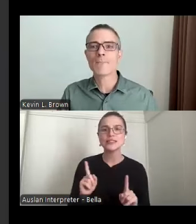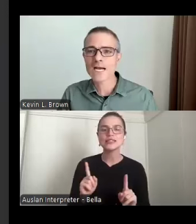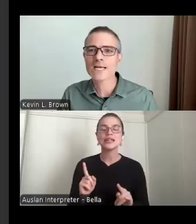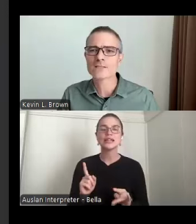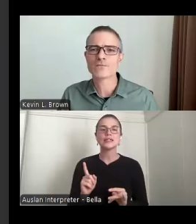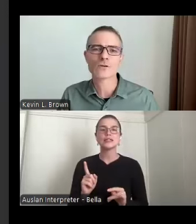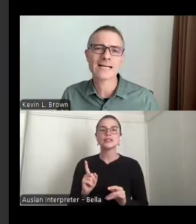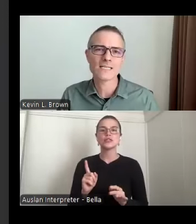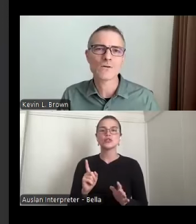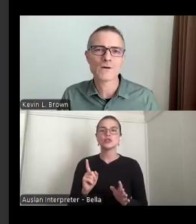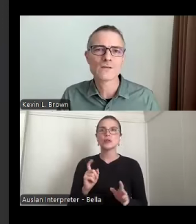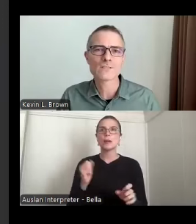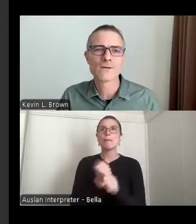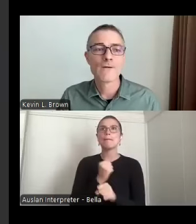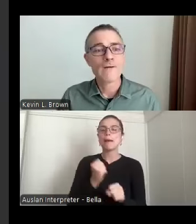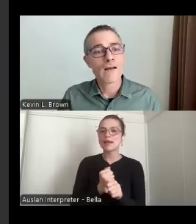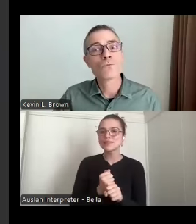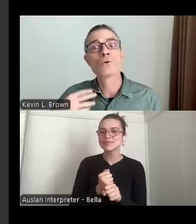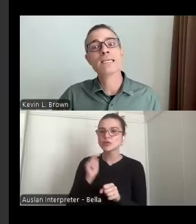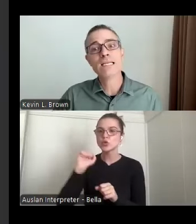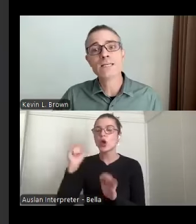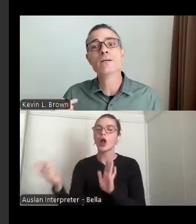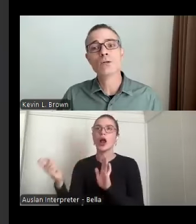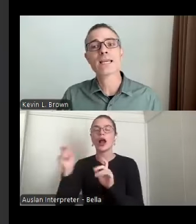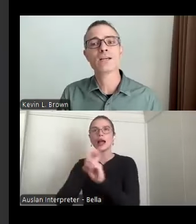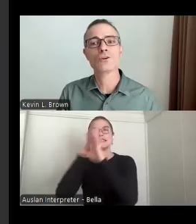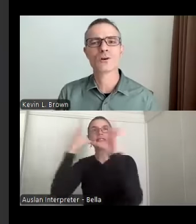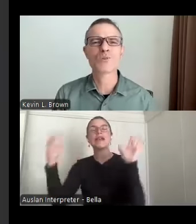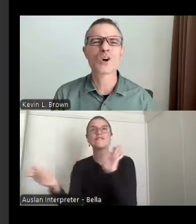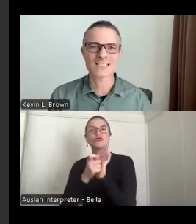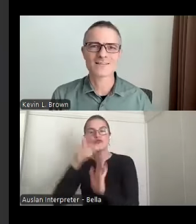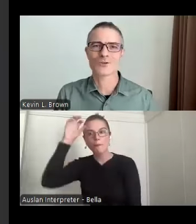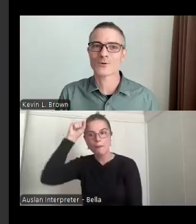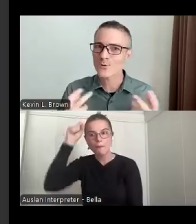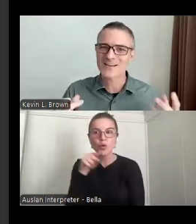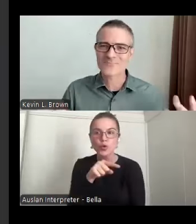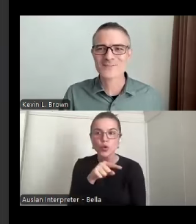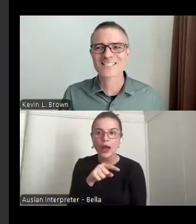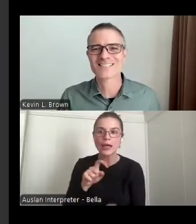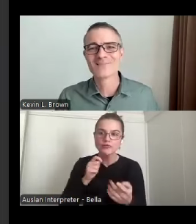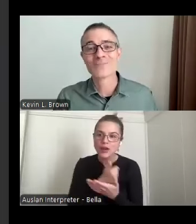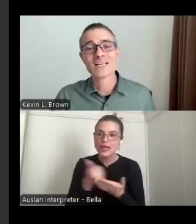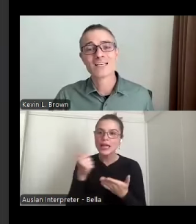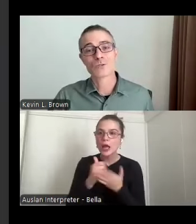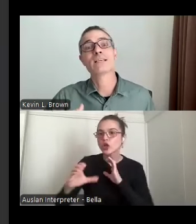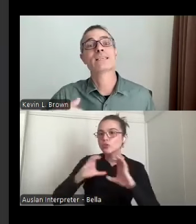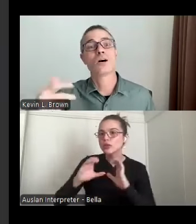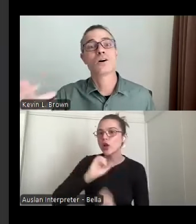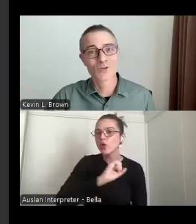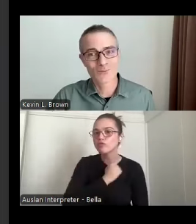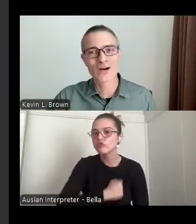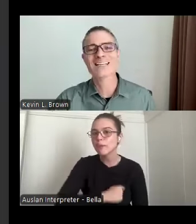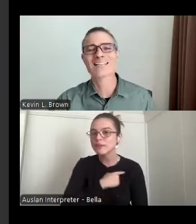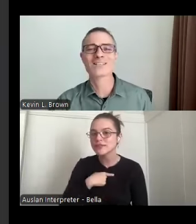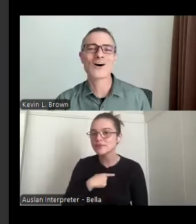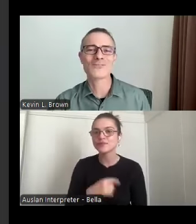in the minds of your ideal funders, and then routinely communicate your promises, your brand promises. So this is also